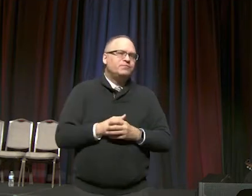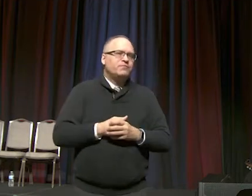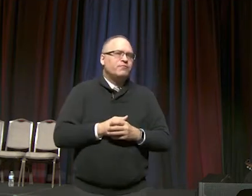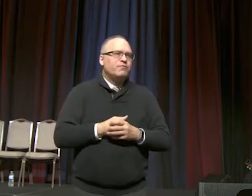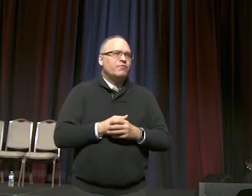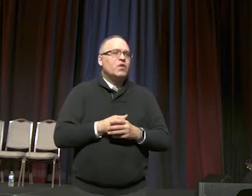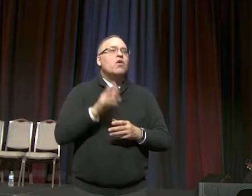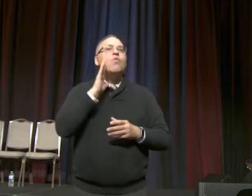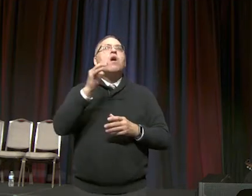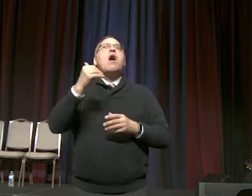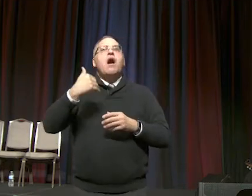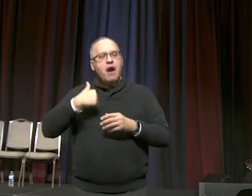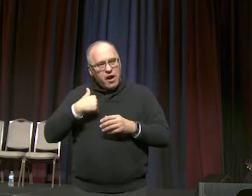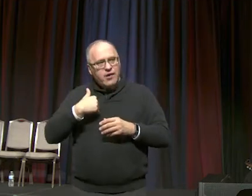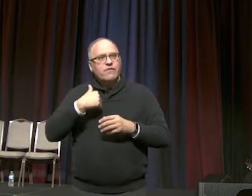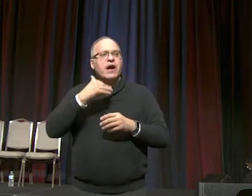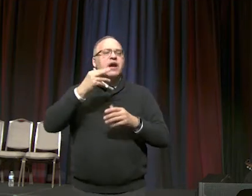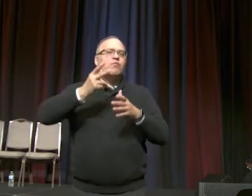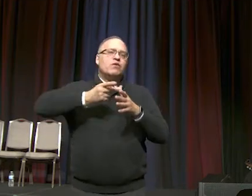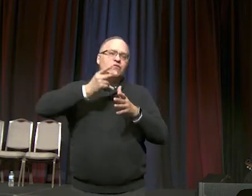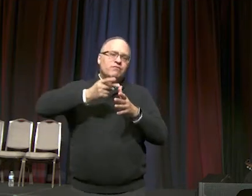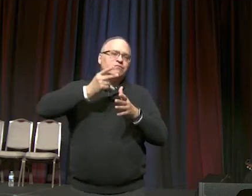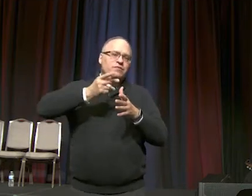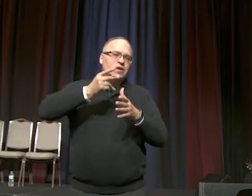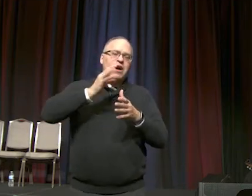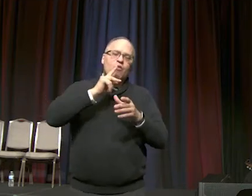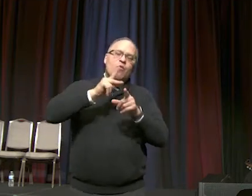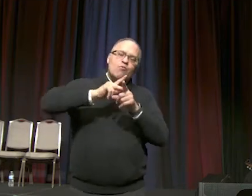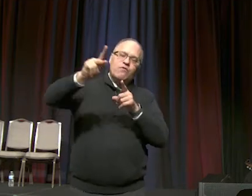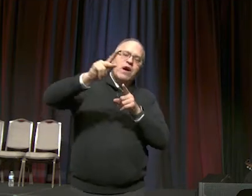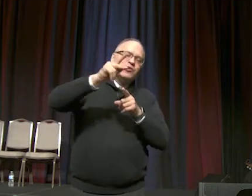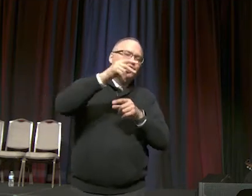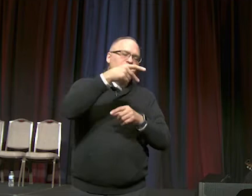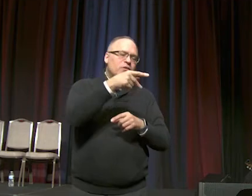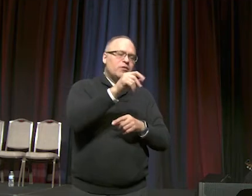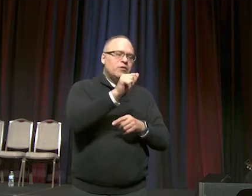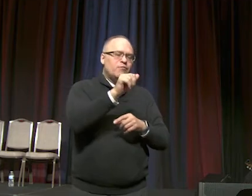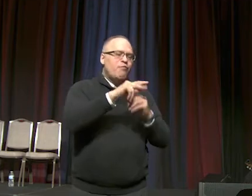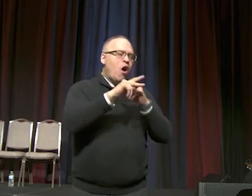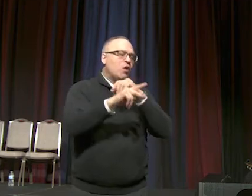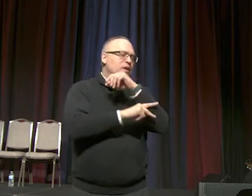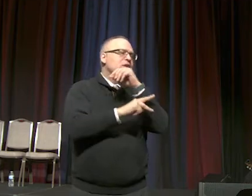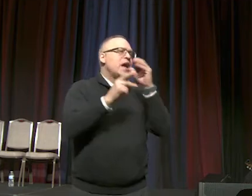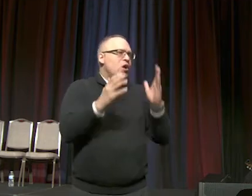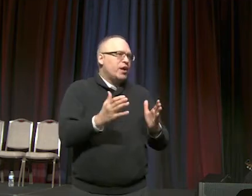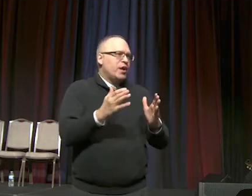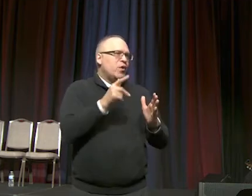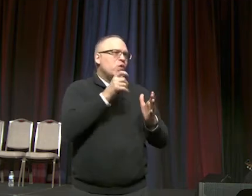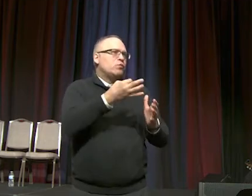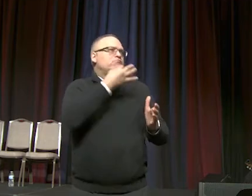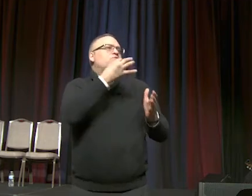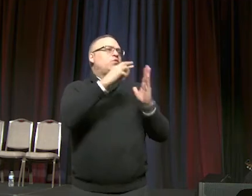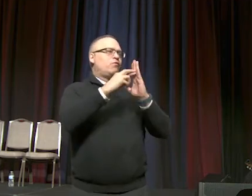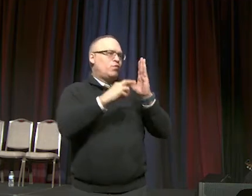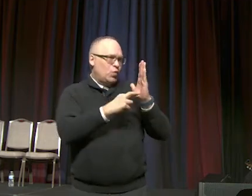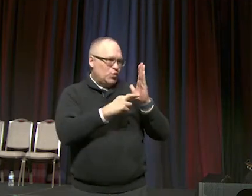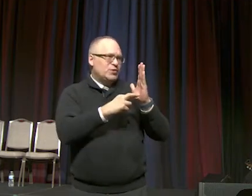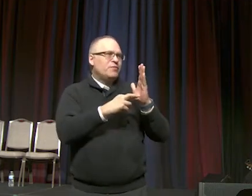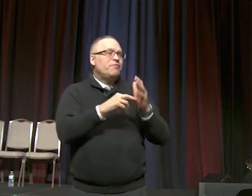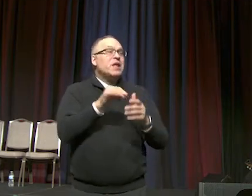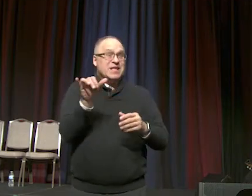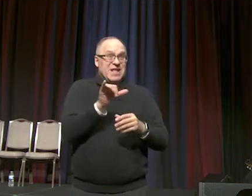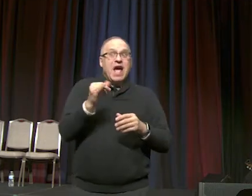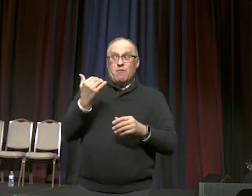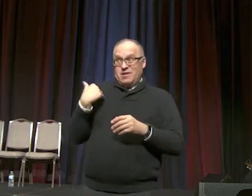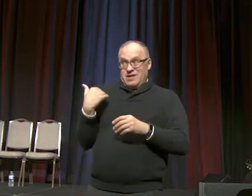services of a professional parliamentarian again at 2020, and he will be on staff with us. It is going to be Lynn, who was